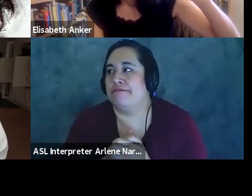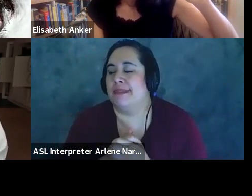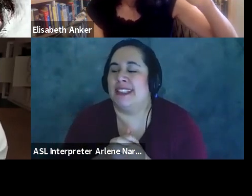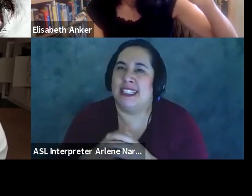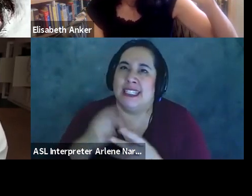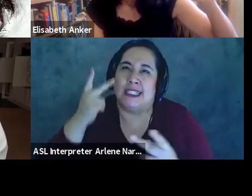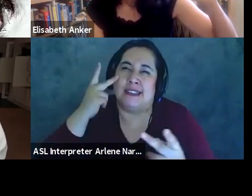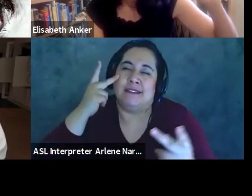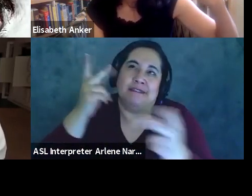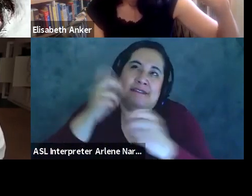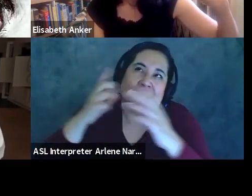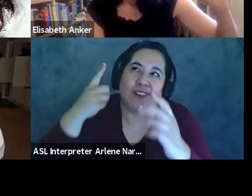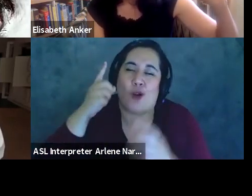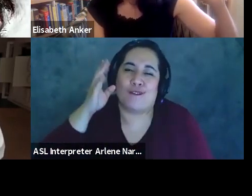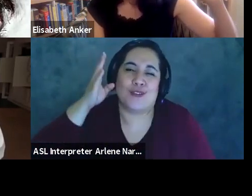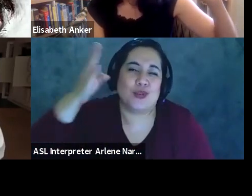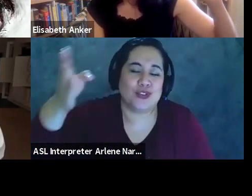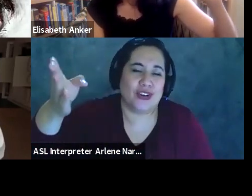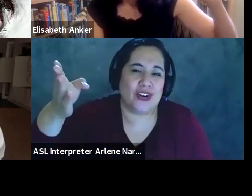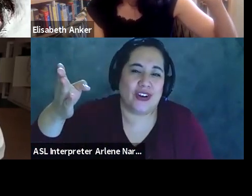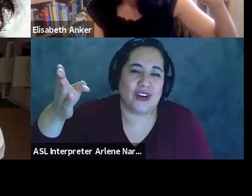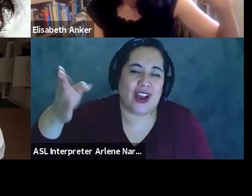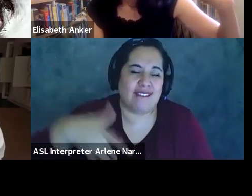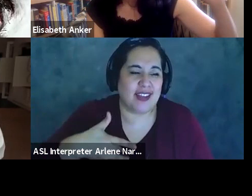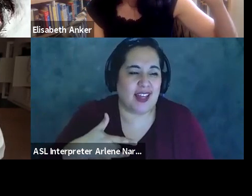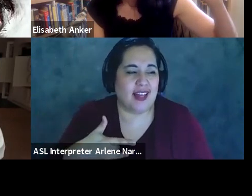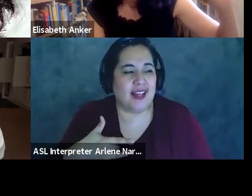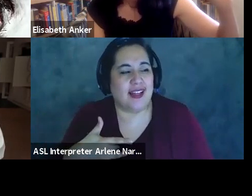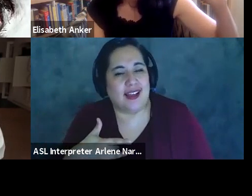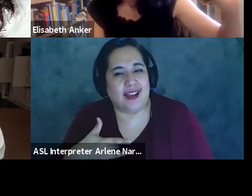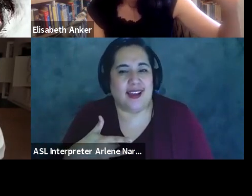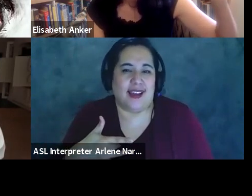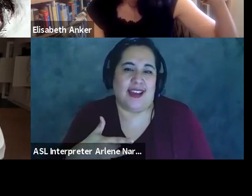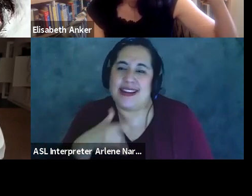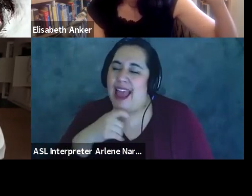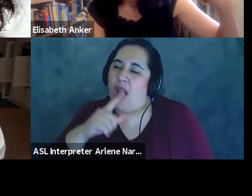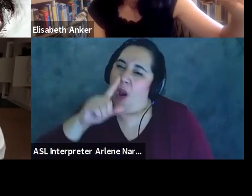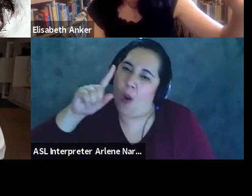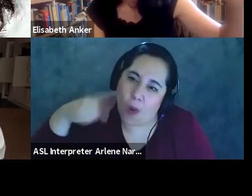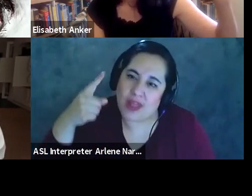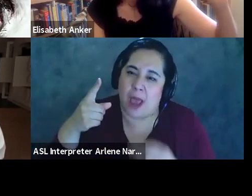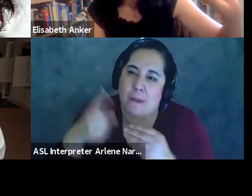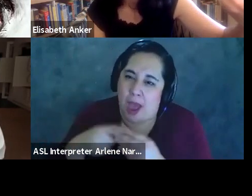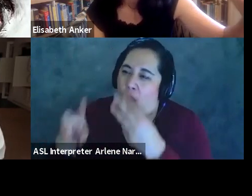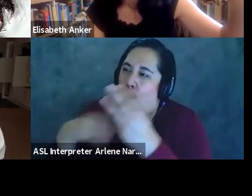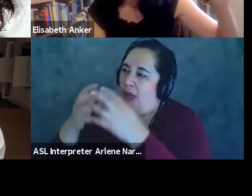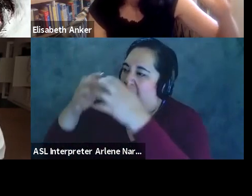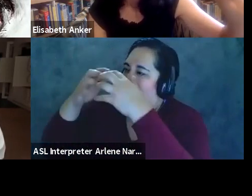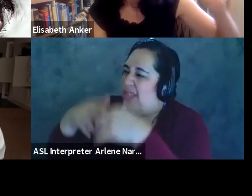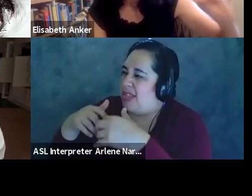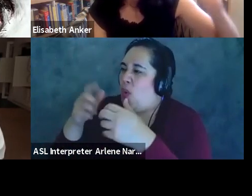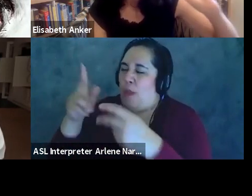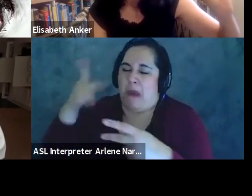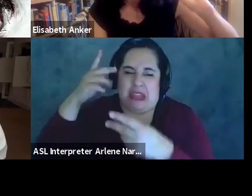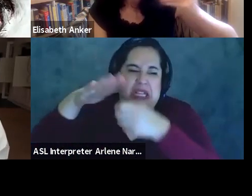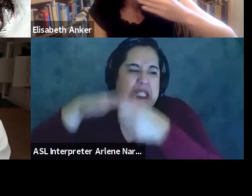visions for a future that are not wholly about the apocalyptic climate.